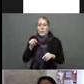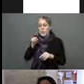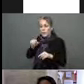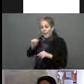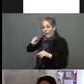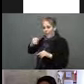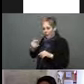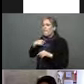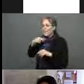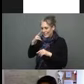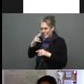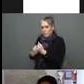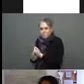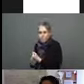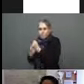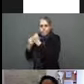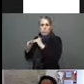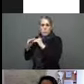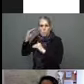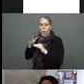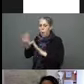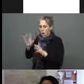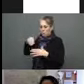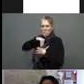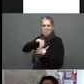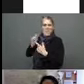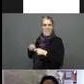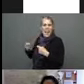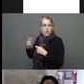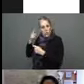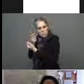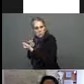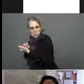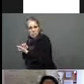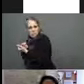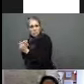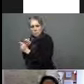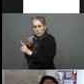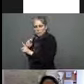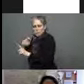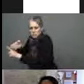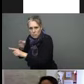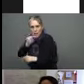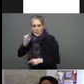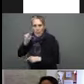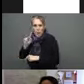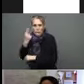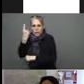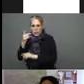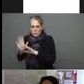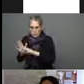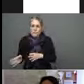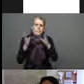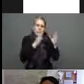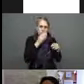necessarily have that in our noun verbs, which is, um, sort of, um, what you were saying, um, with, um, the, the, the